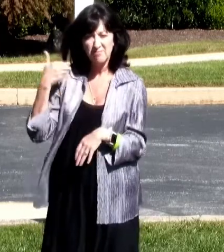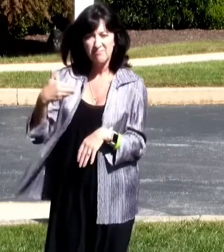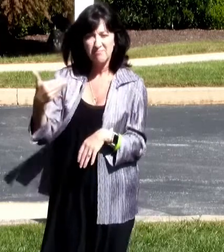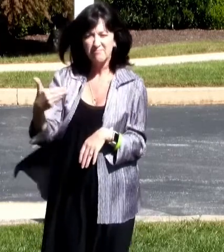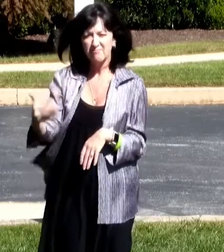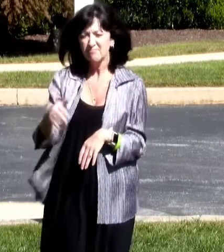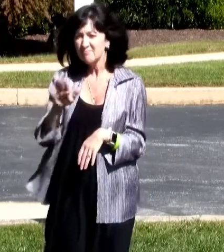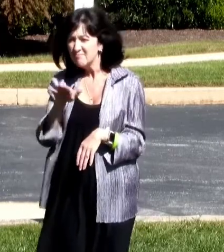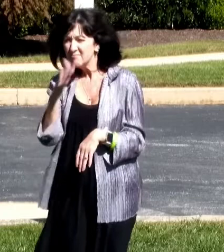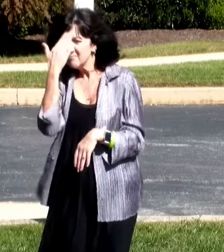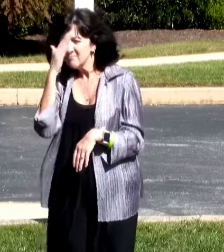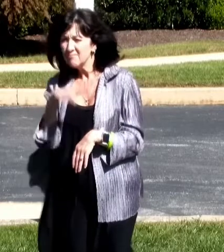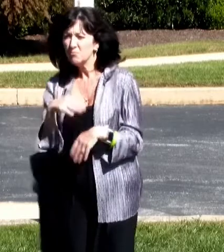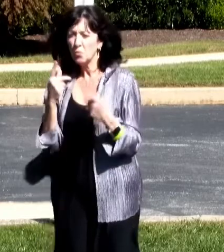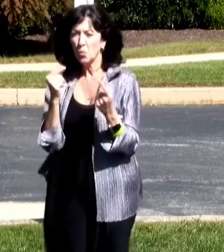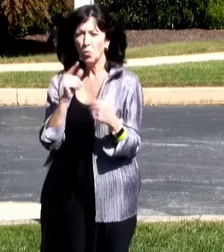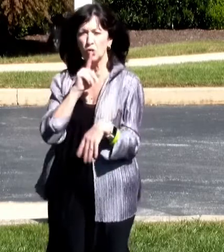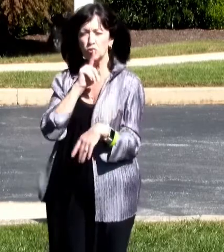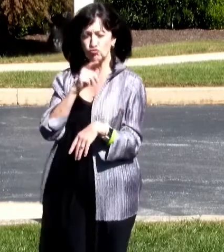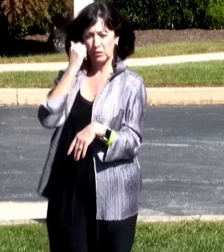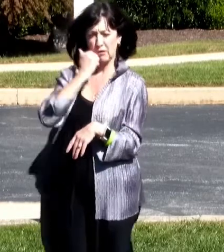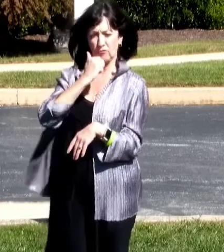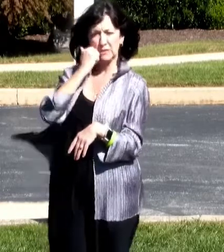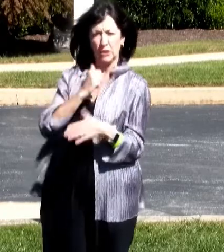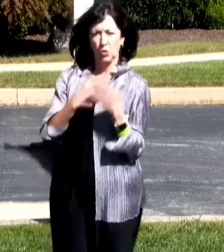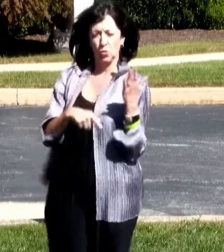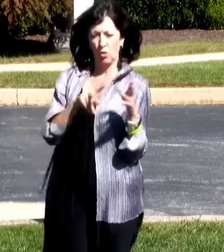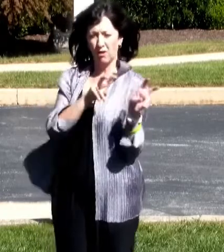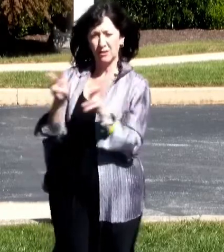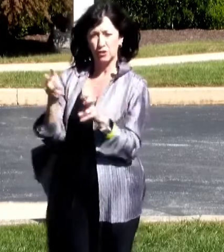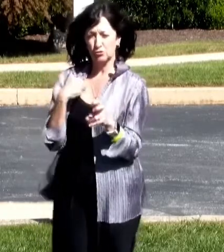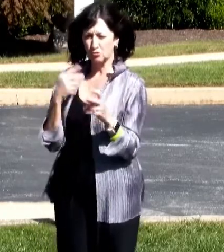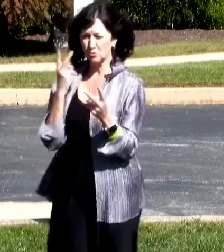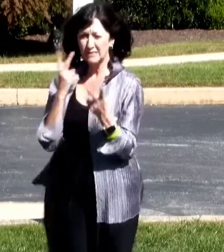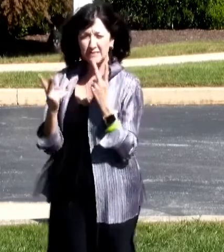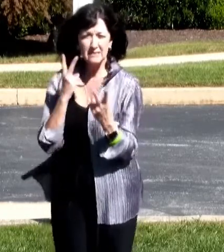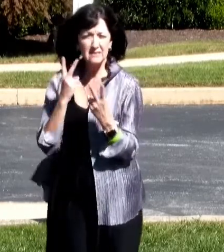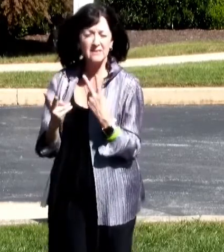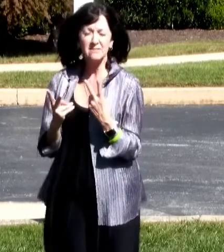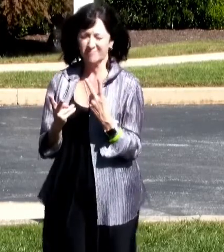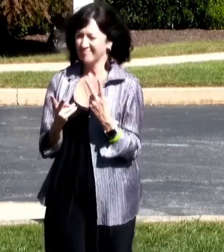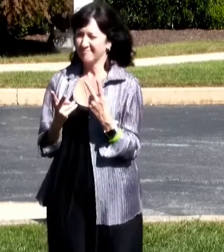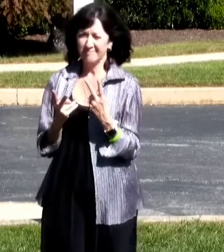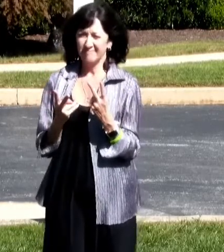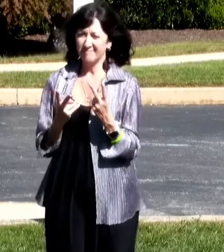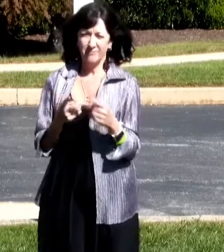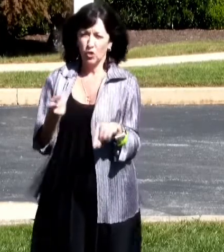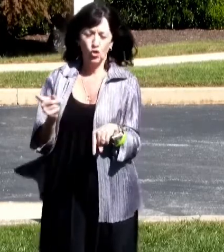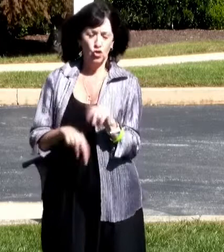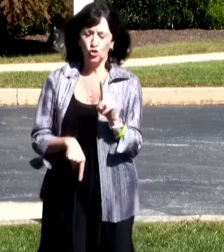have not been medical professionals before in our life, and we really wouldn't have been able to come to such a good spot